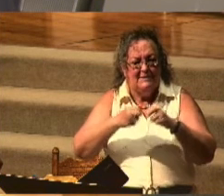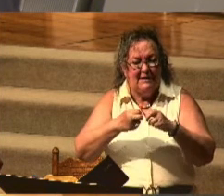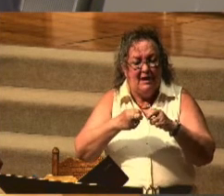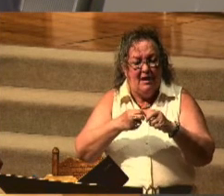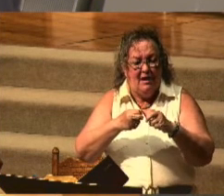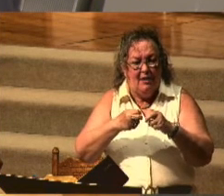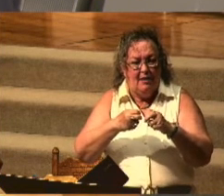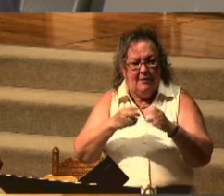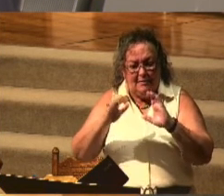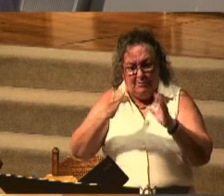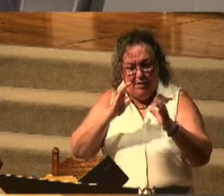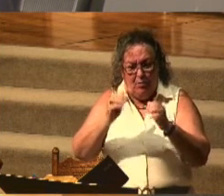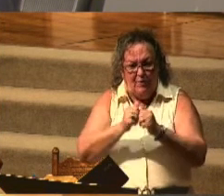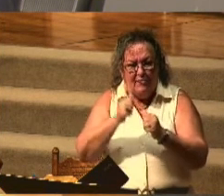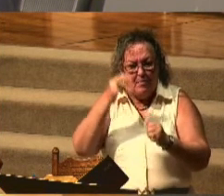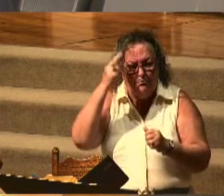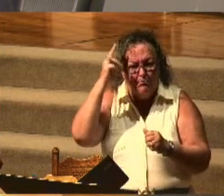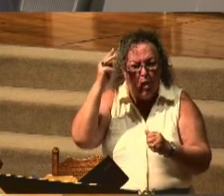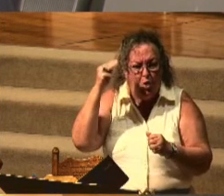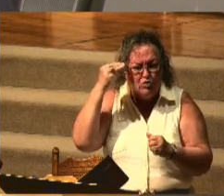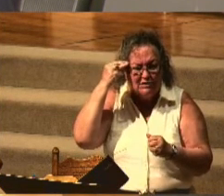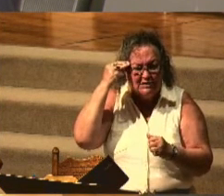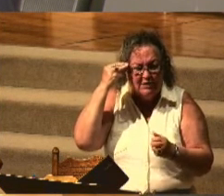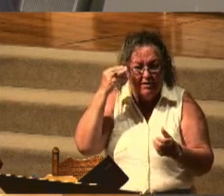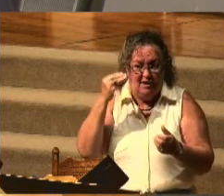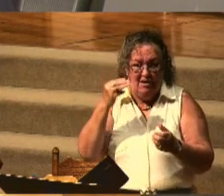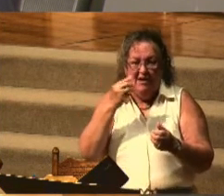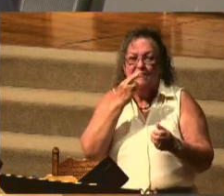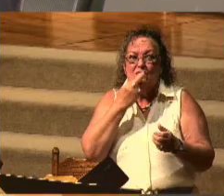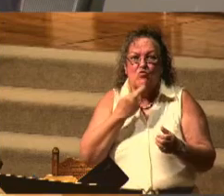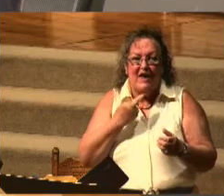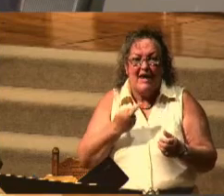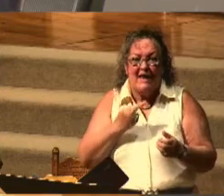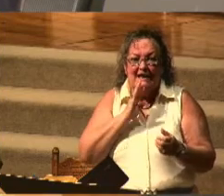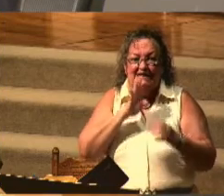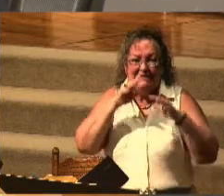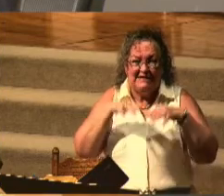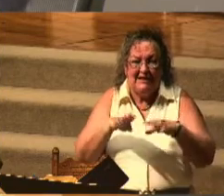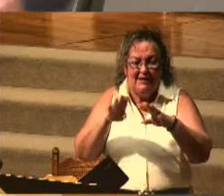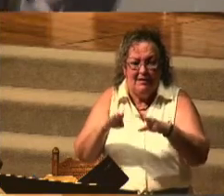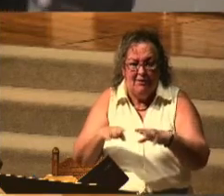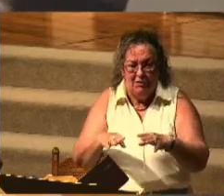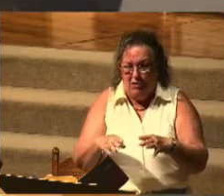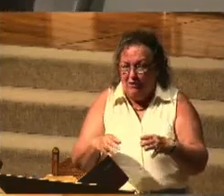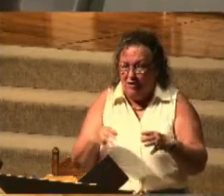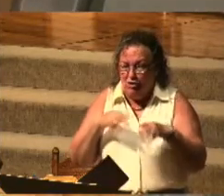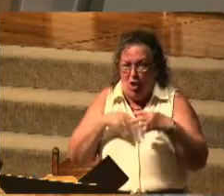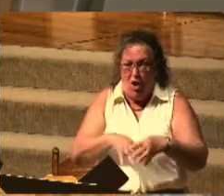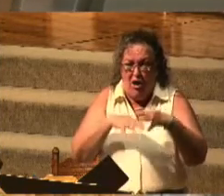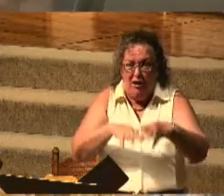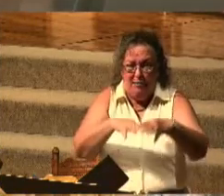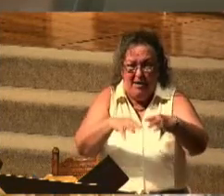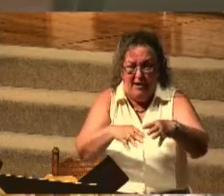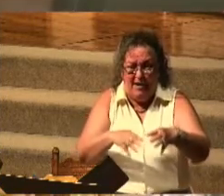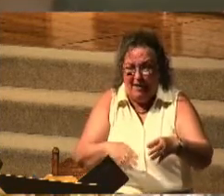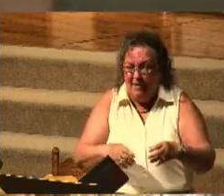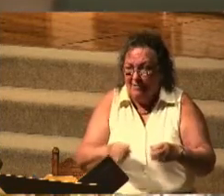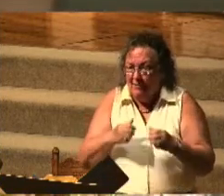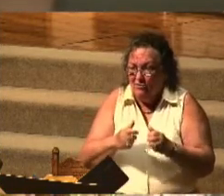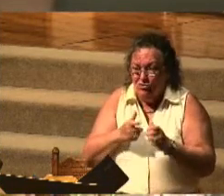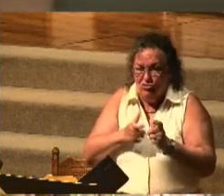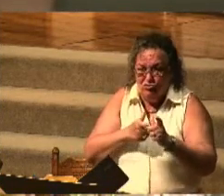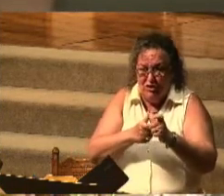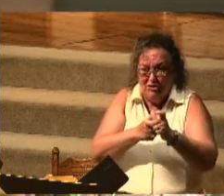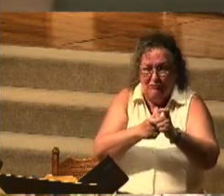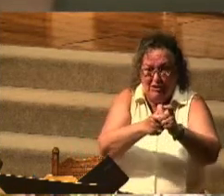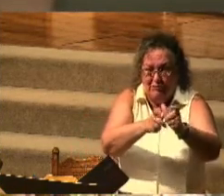Moses at the Red Sea. Can you imagine that? You got Pharaoh's army coming down and you're at the Red Sea and you don't know